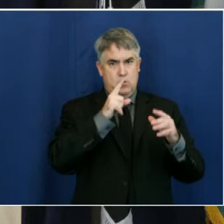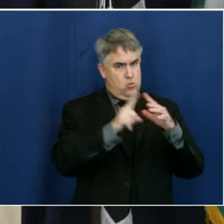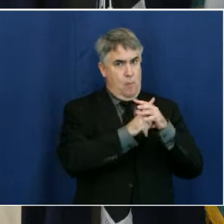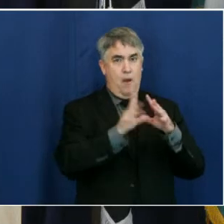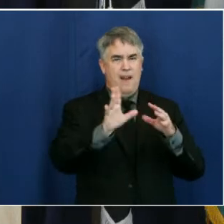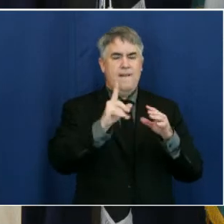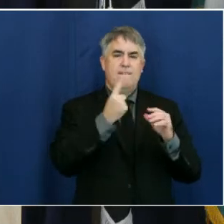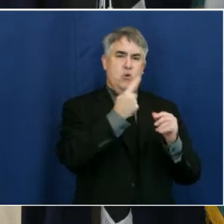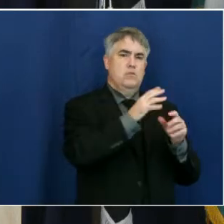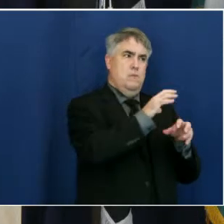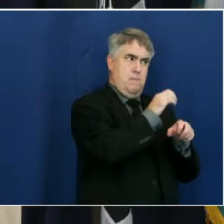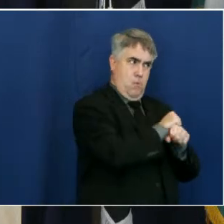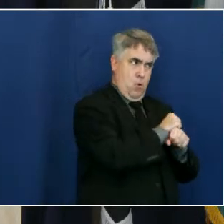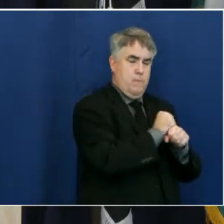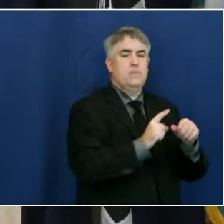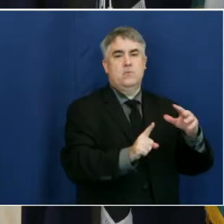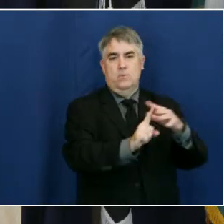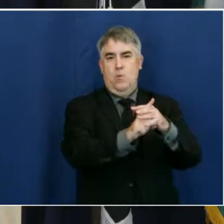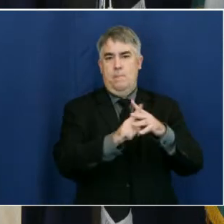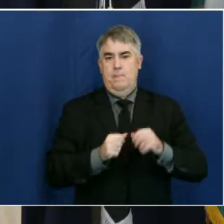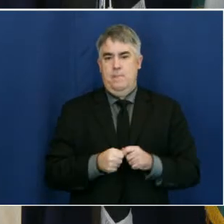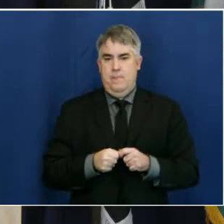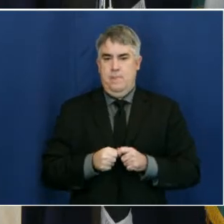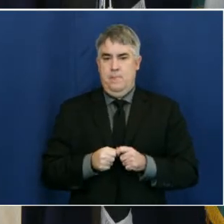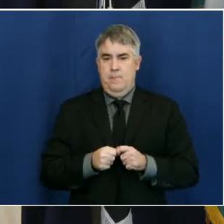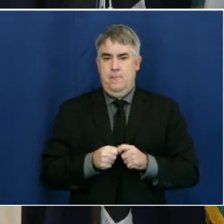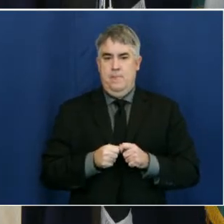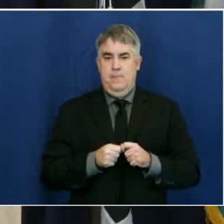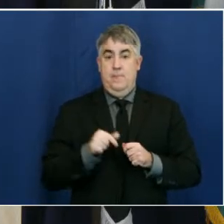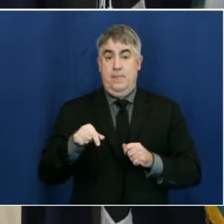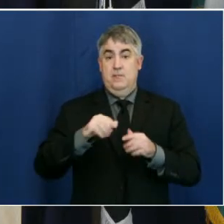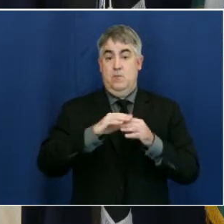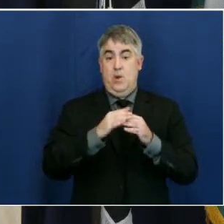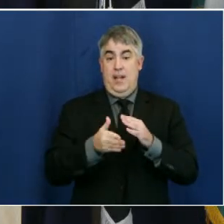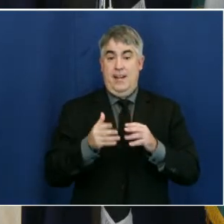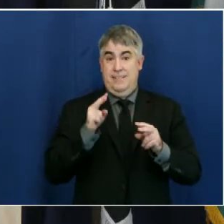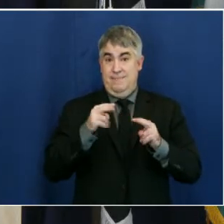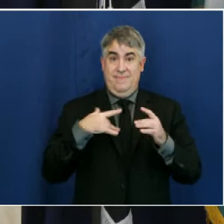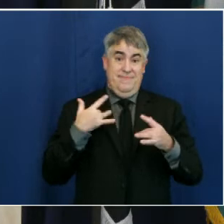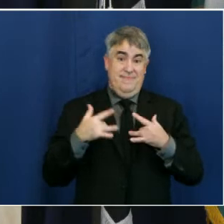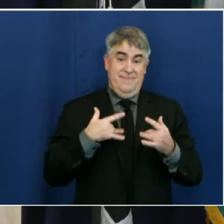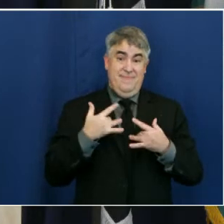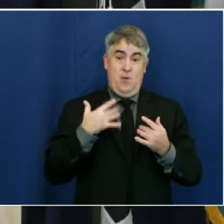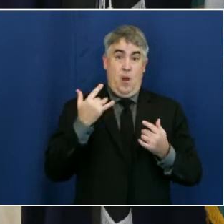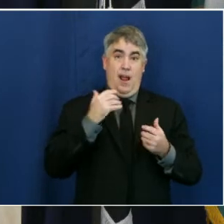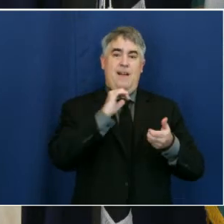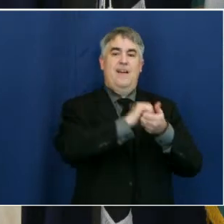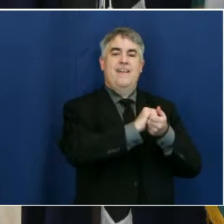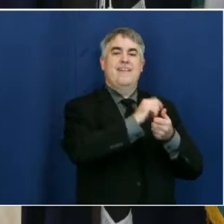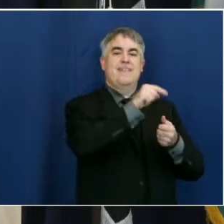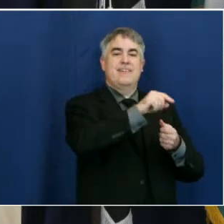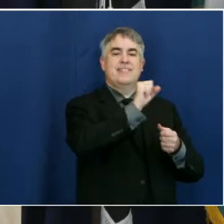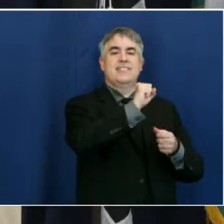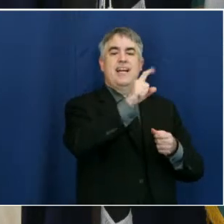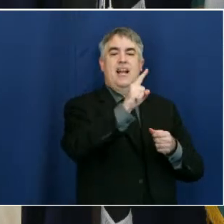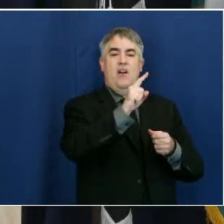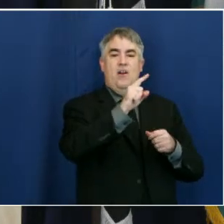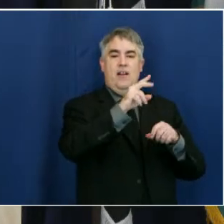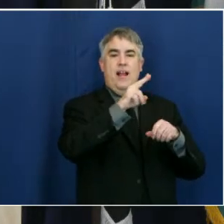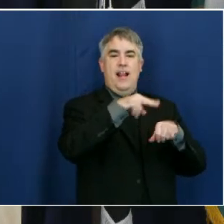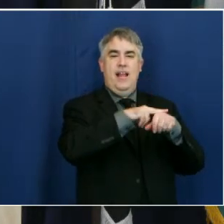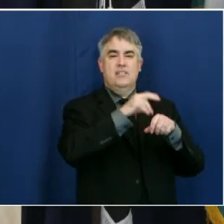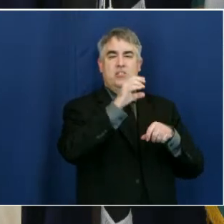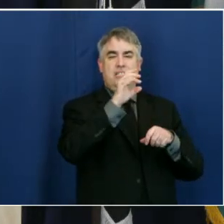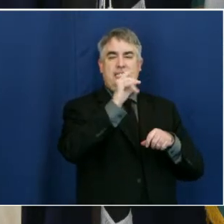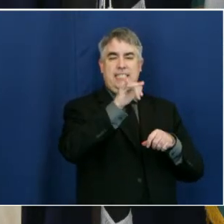need. This weekend, we're very excited also to be creating a partnership with the City of National City, and we'll be opening up our